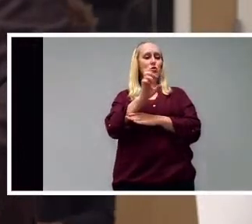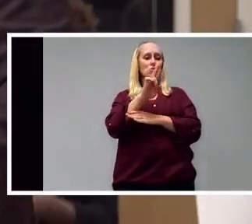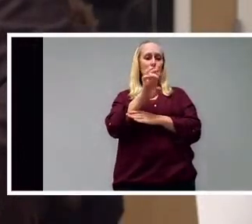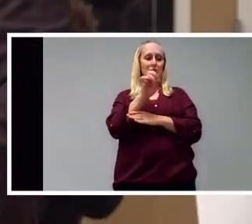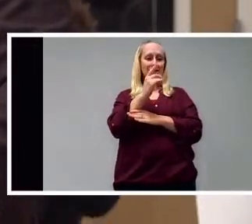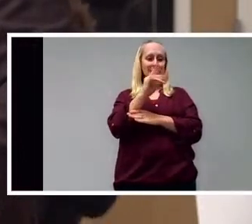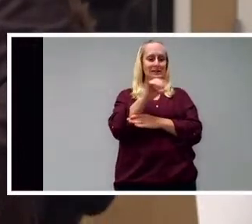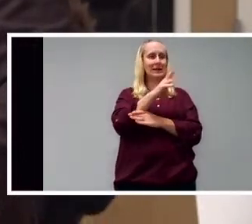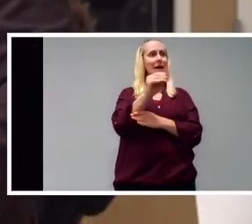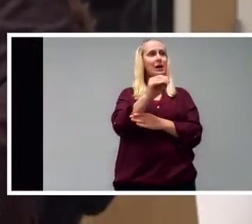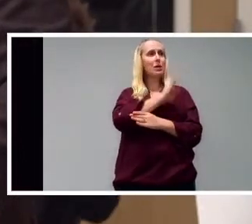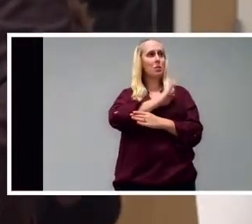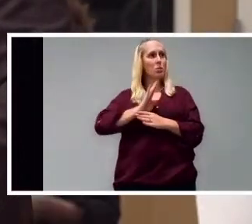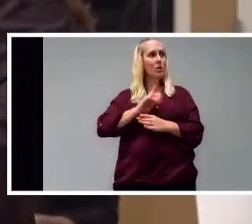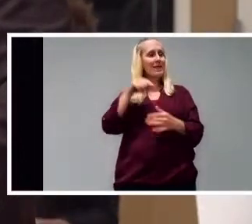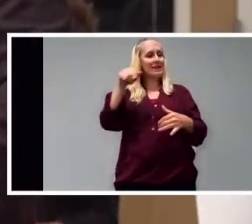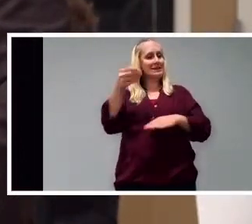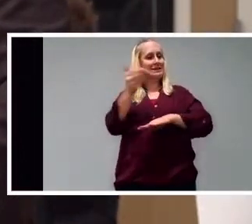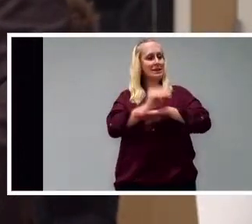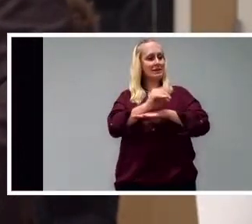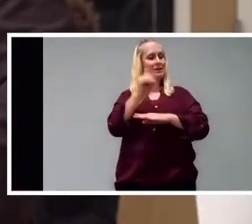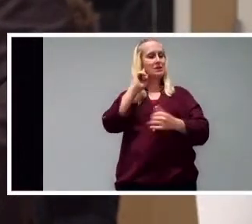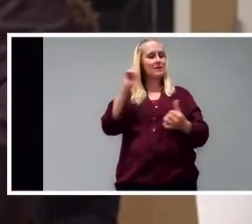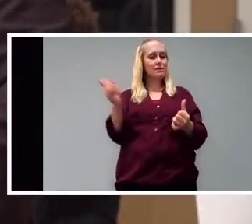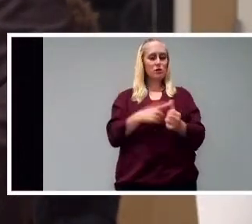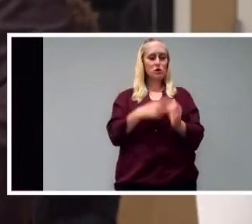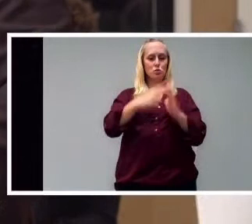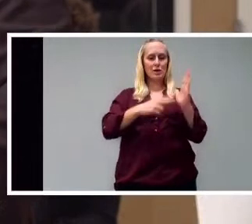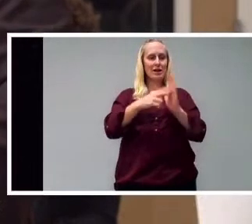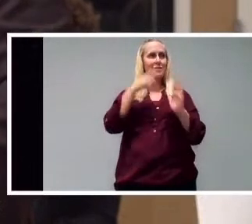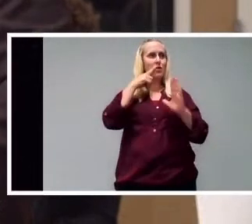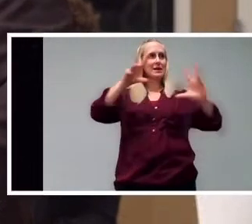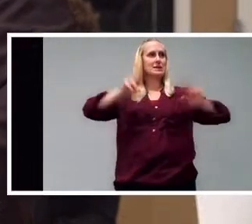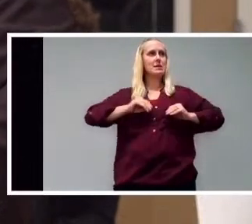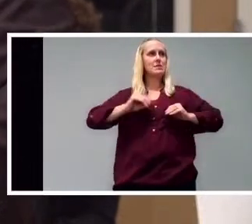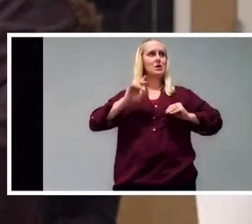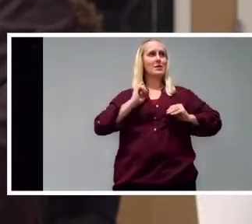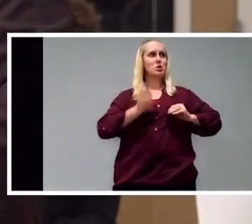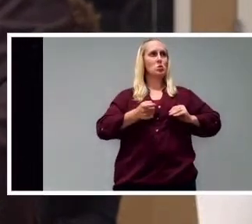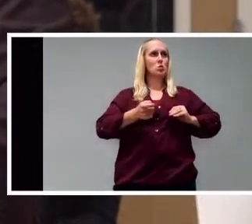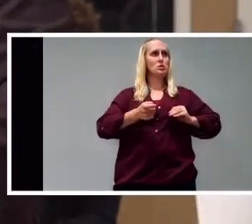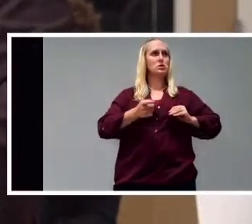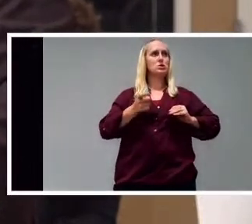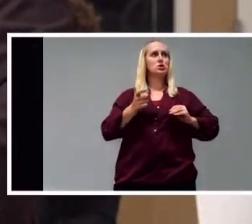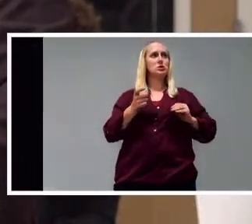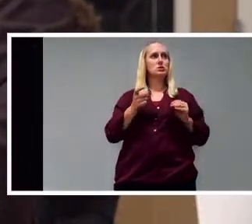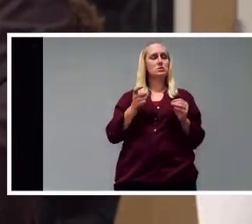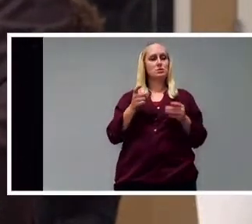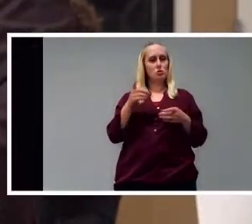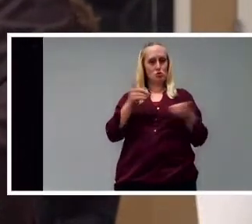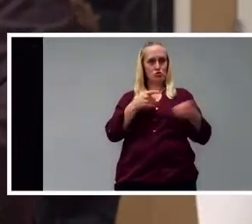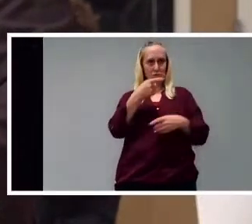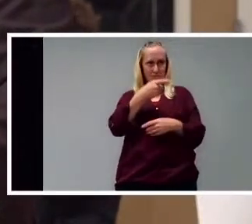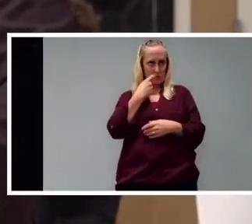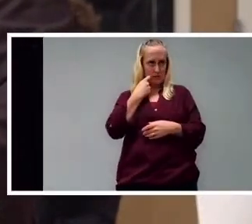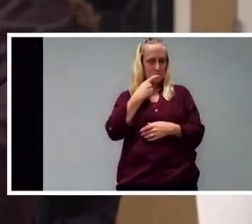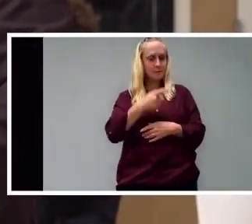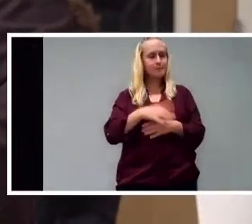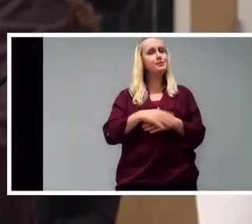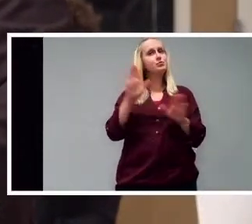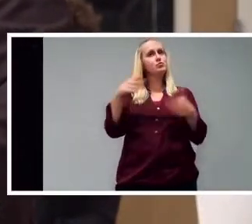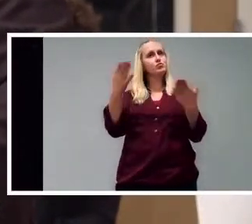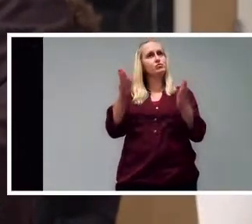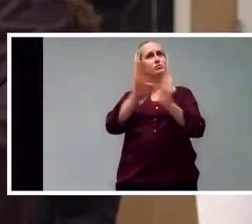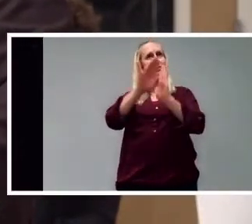is the first reading for the acceptance of the donation as described by the chair. Just to give you a little background, which you've